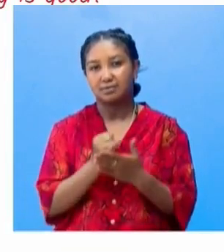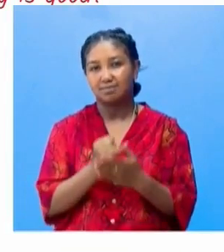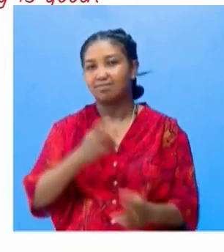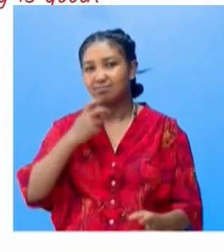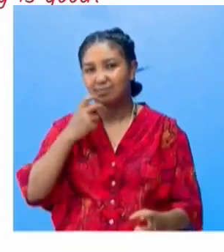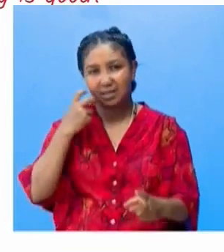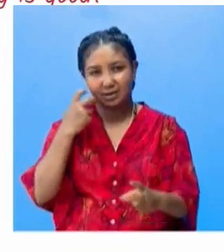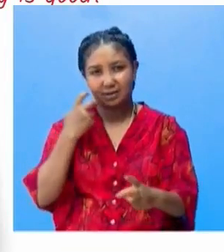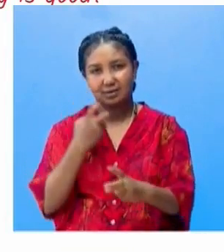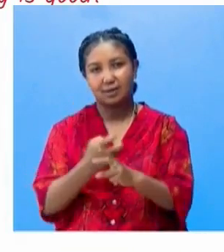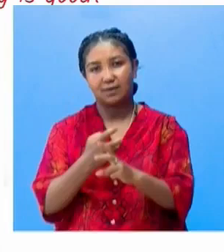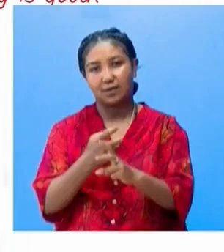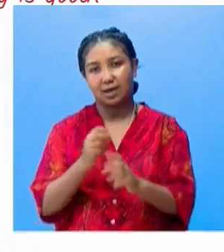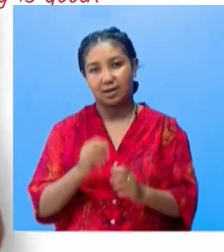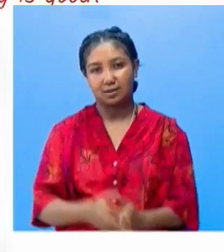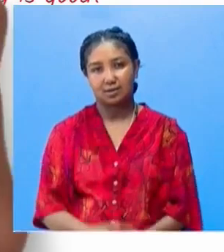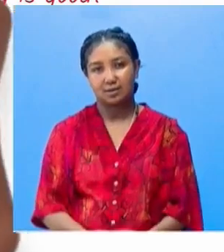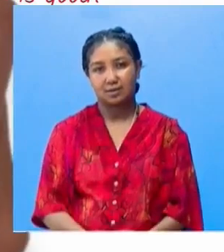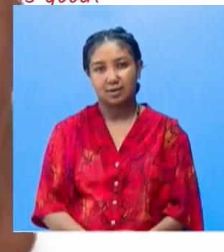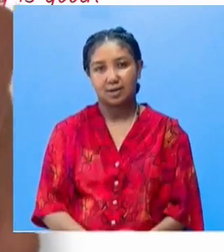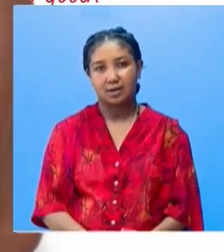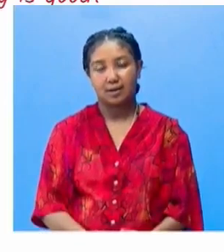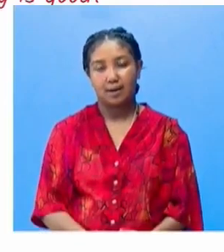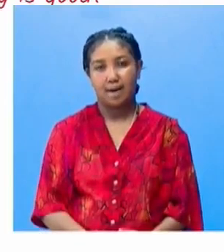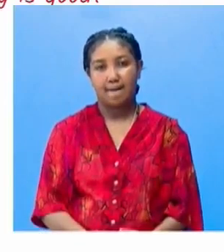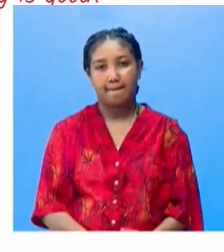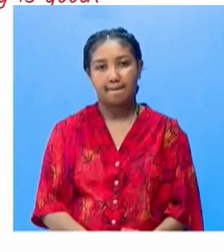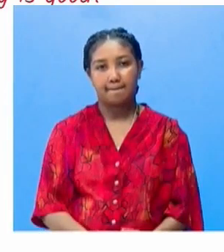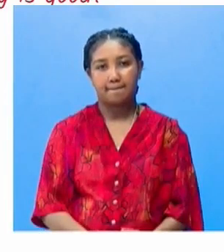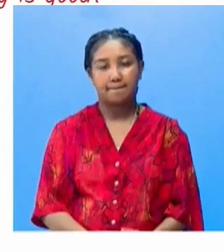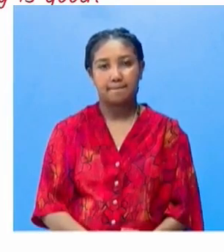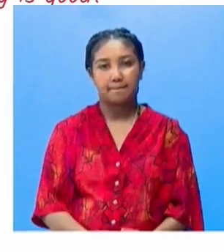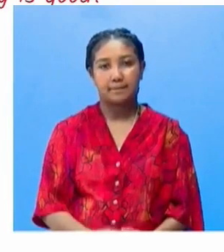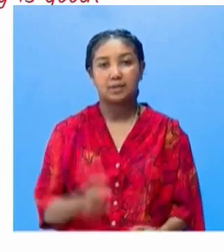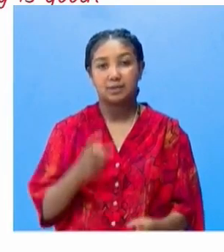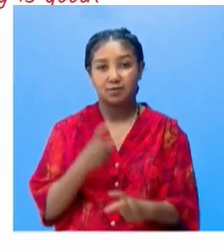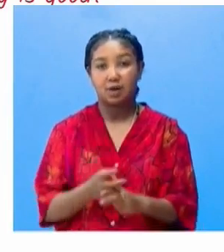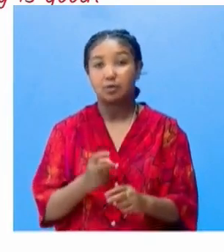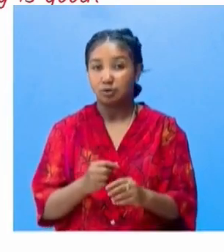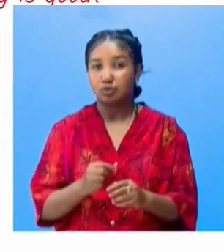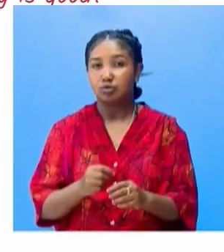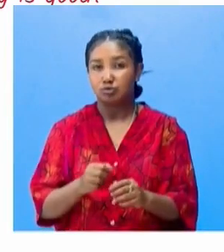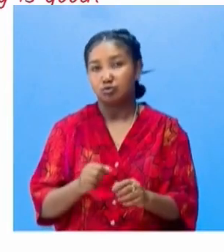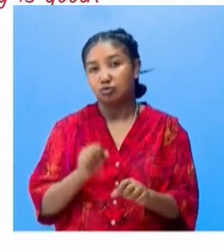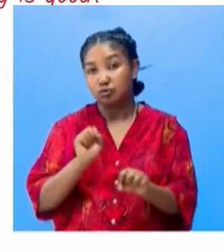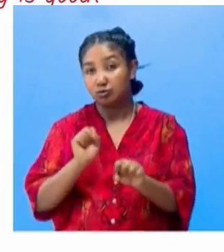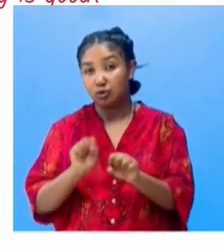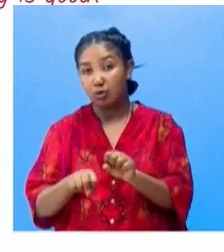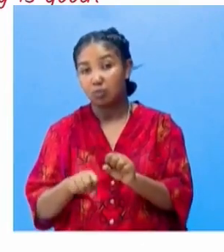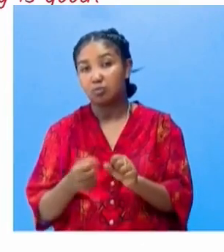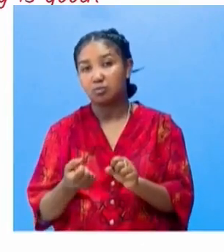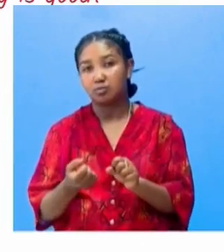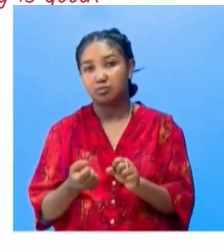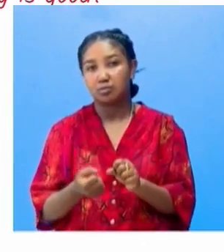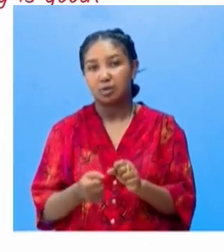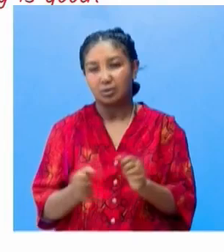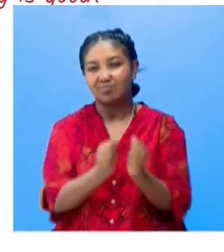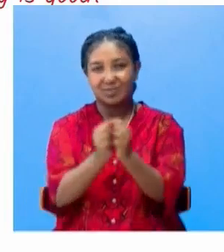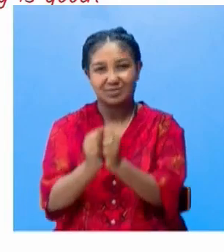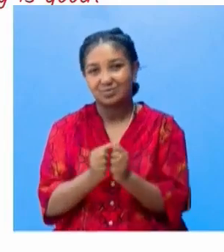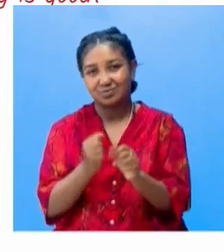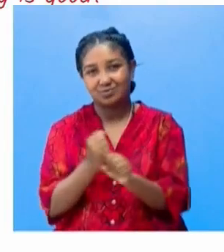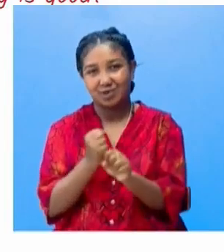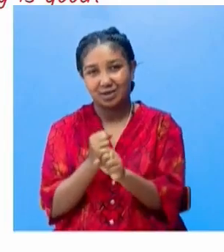difficult. It is difficult. So you can say like this. So let's do it